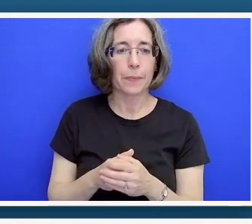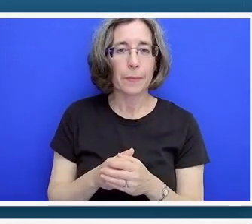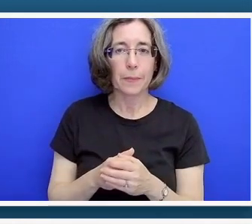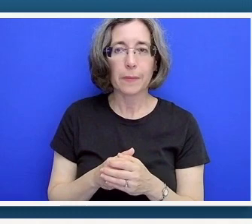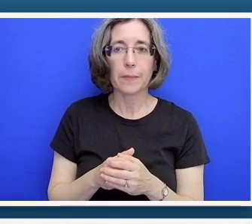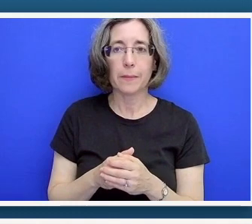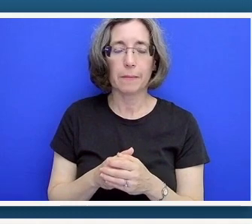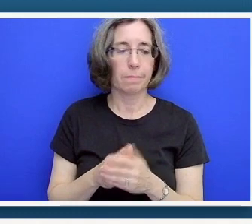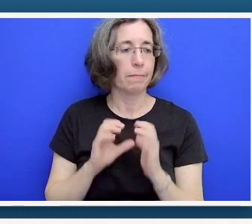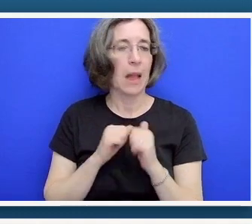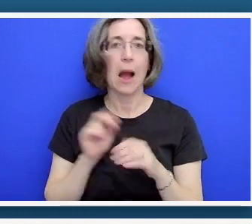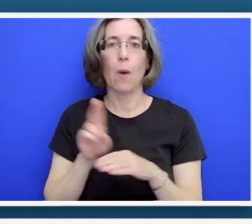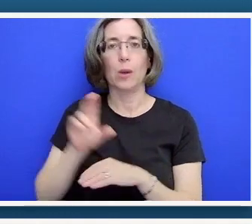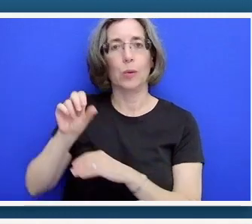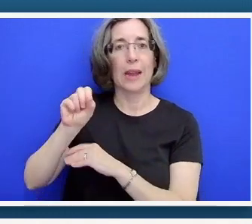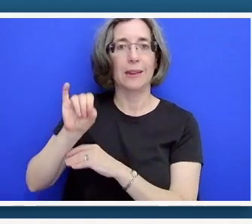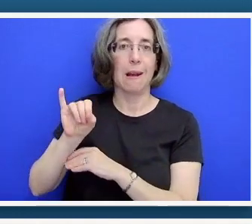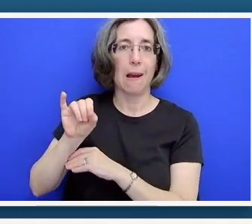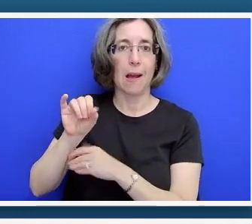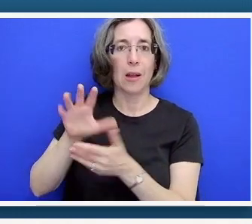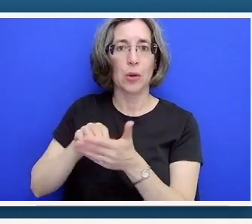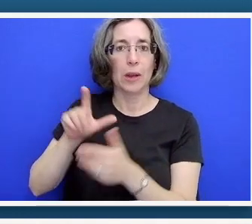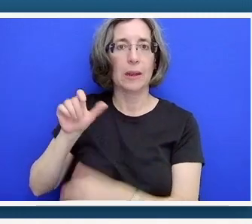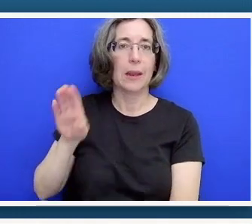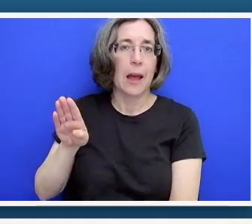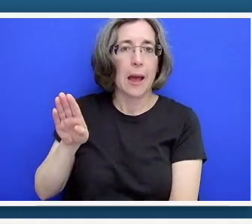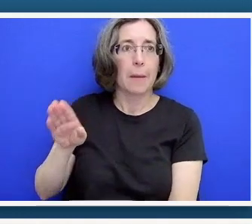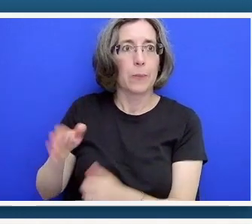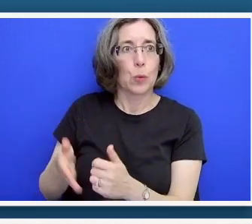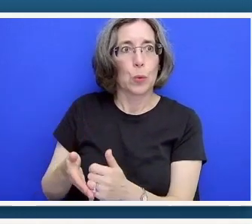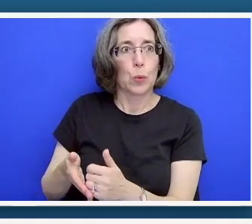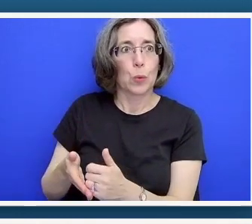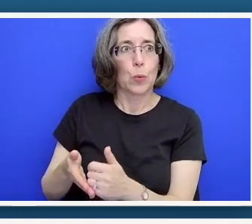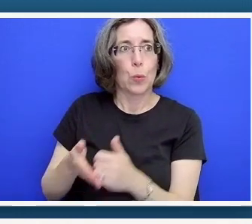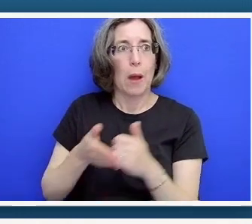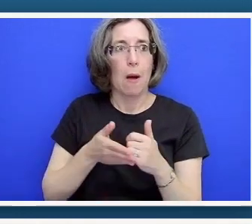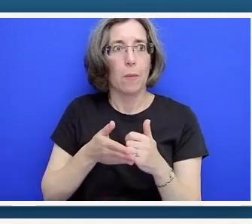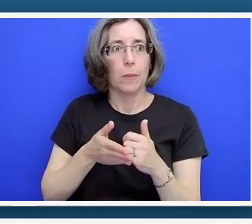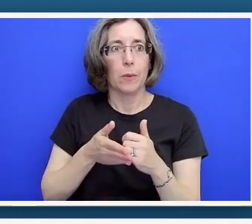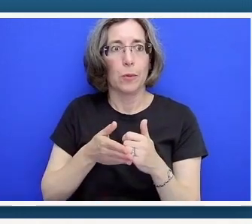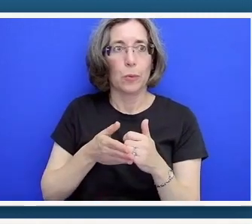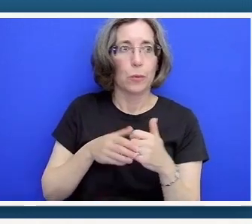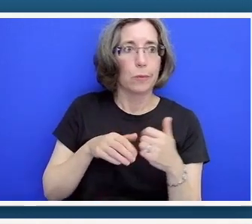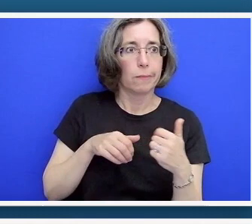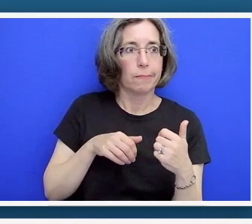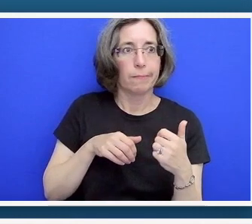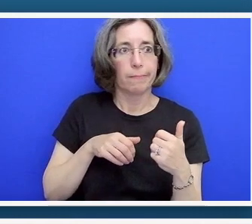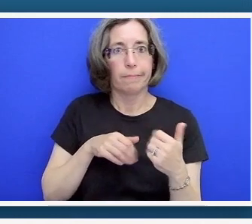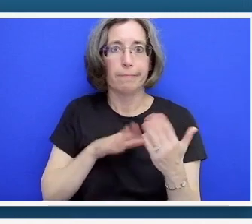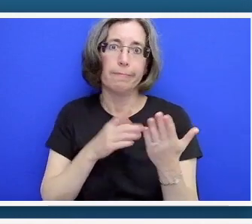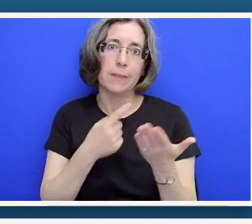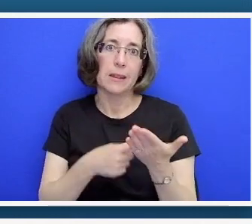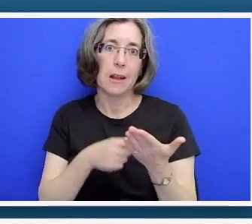the Smithsonian Learning Lab to kind of help approach this very delicate